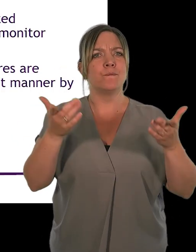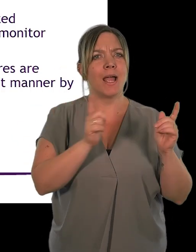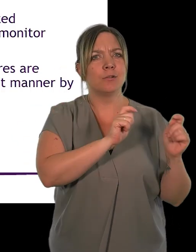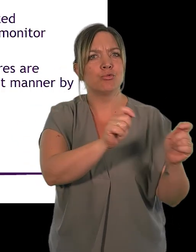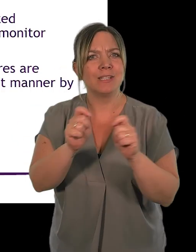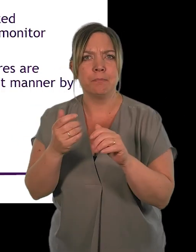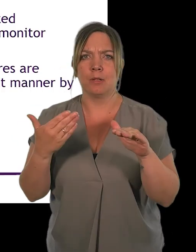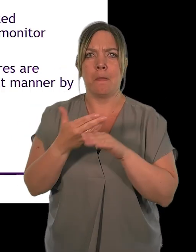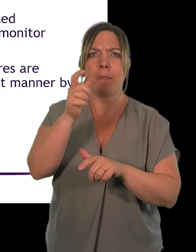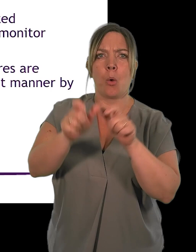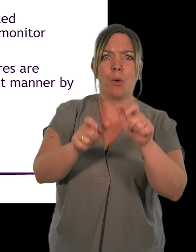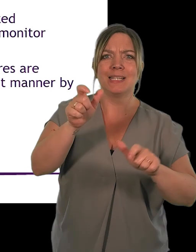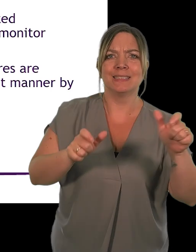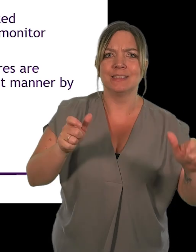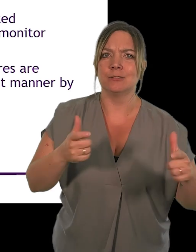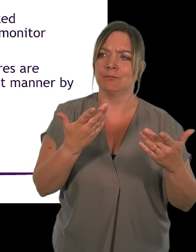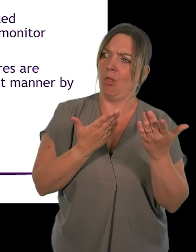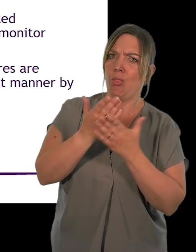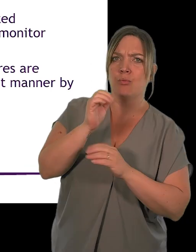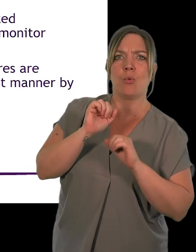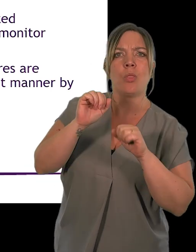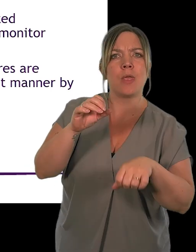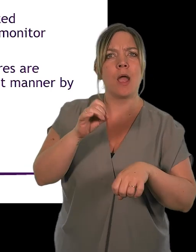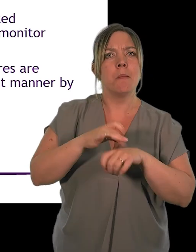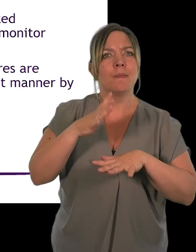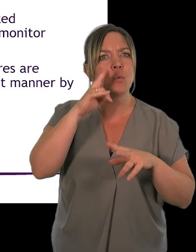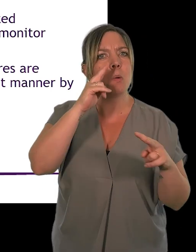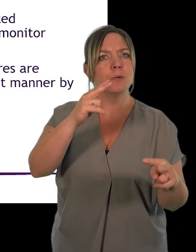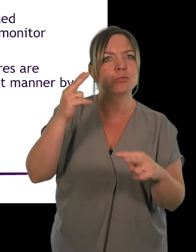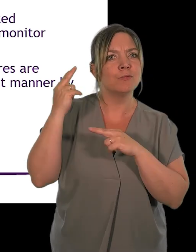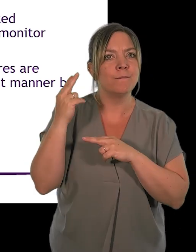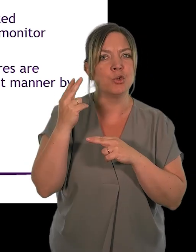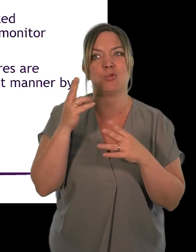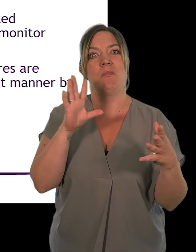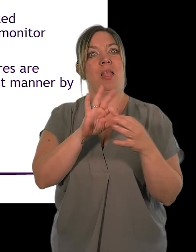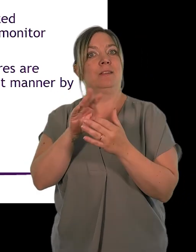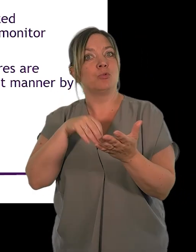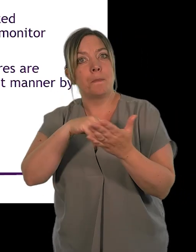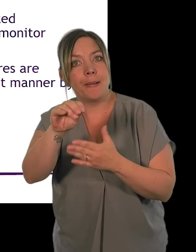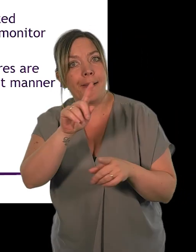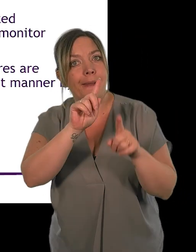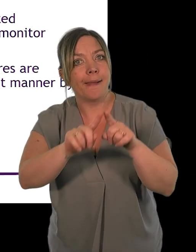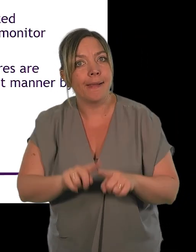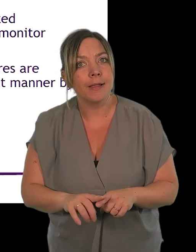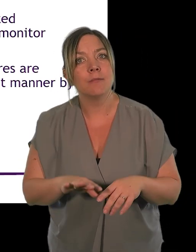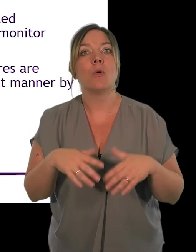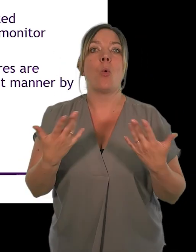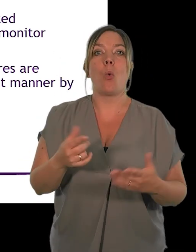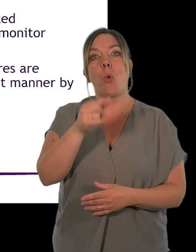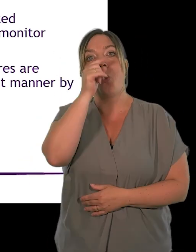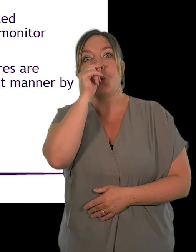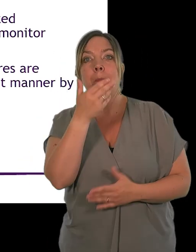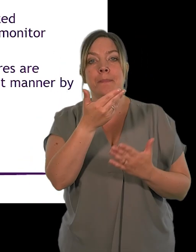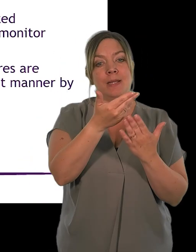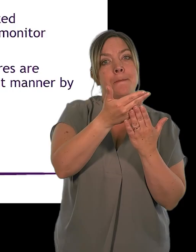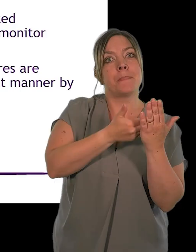reviews where there's pay attached, or such as policies for promotion,